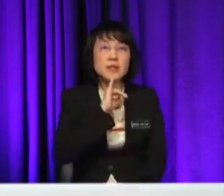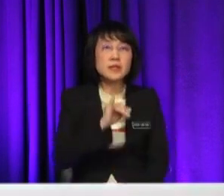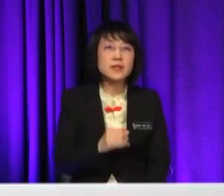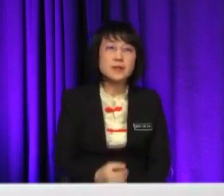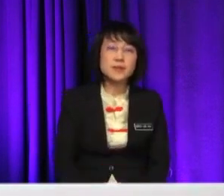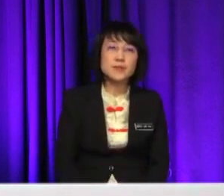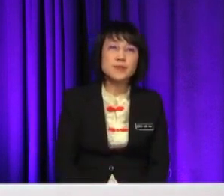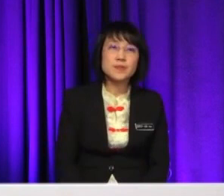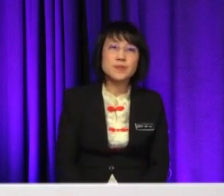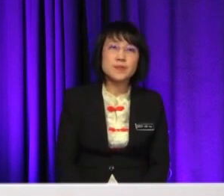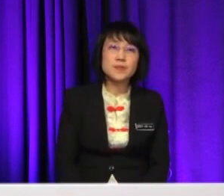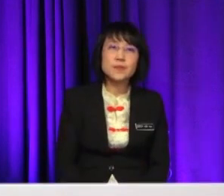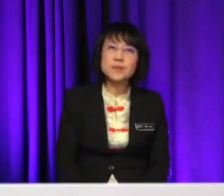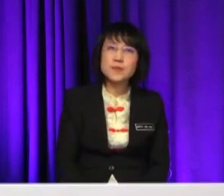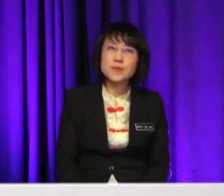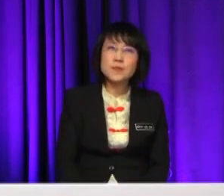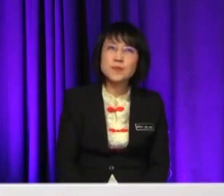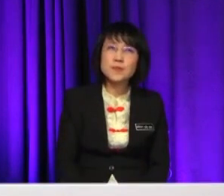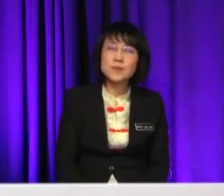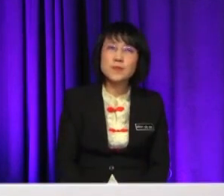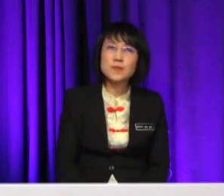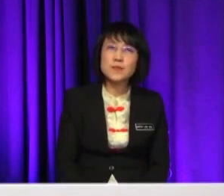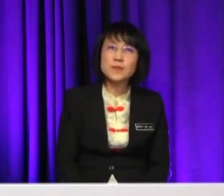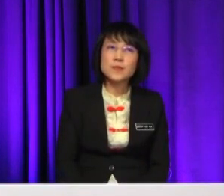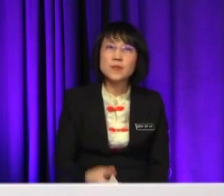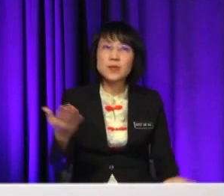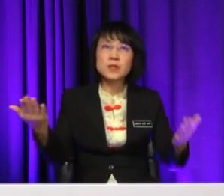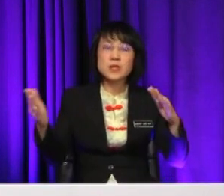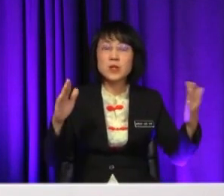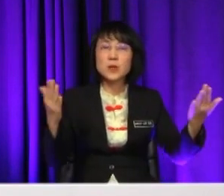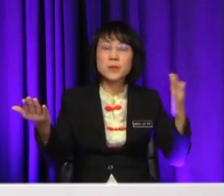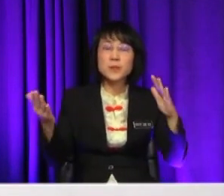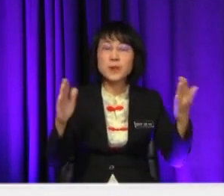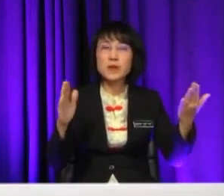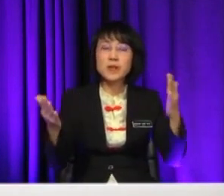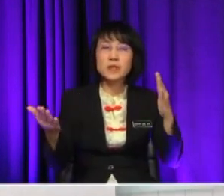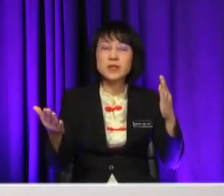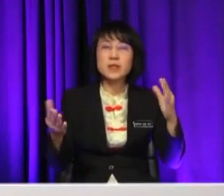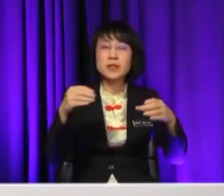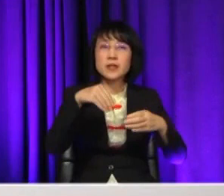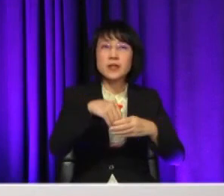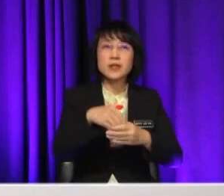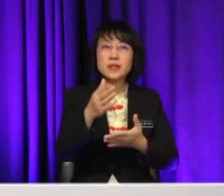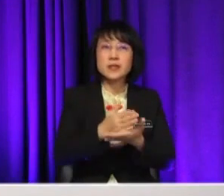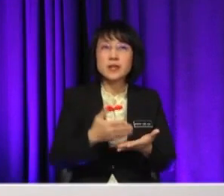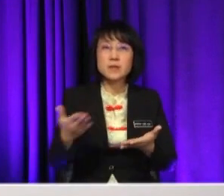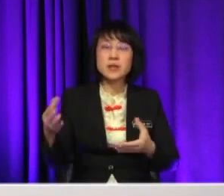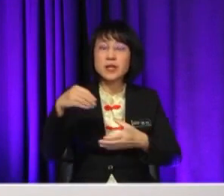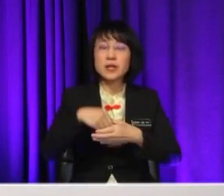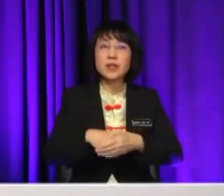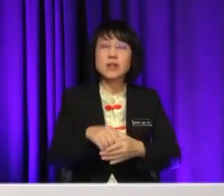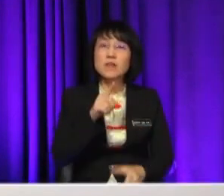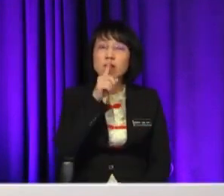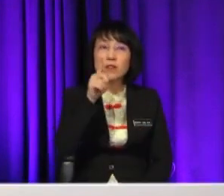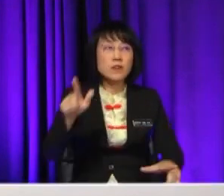Teacher. Yes, Asha. It's a comparison to something in real life. Very good. So here,